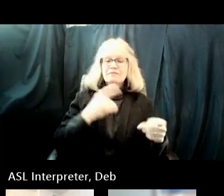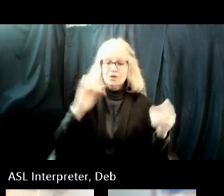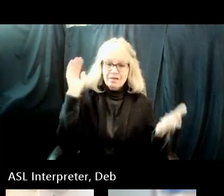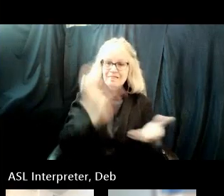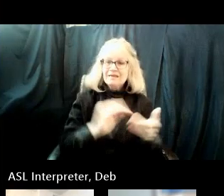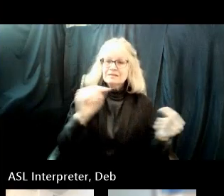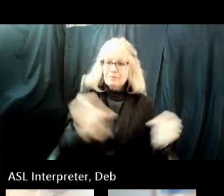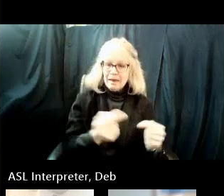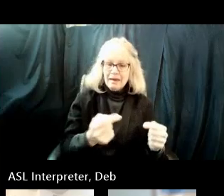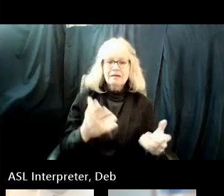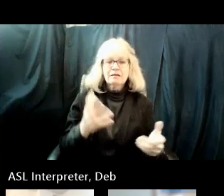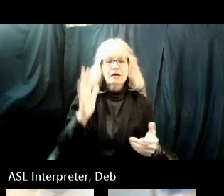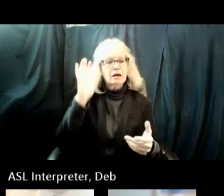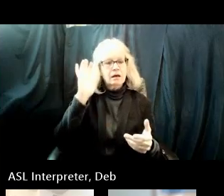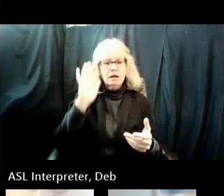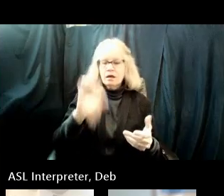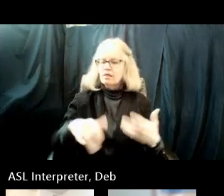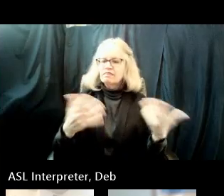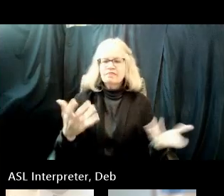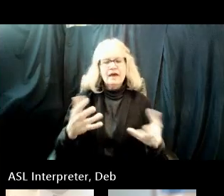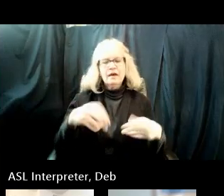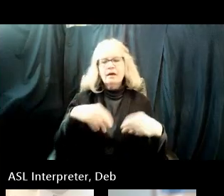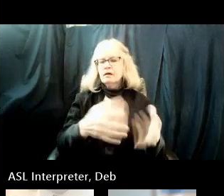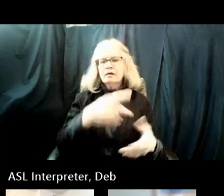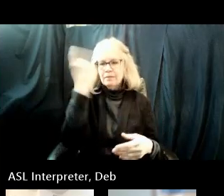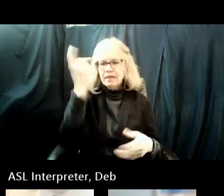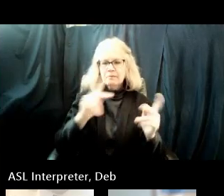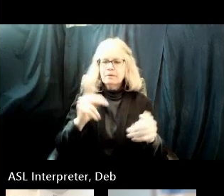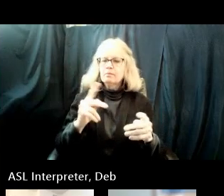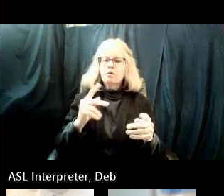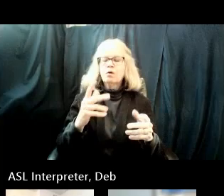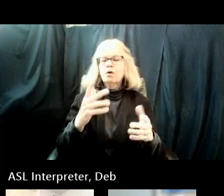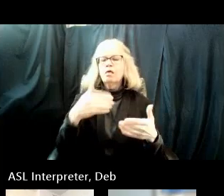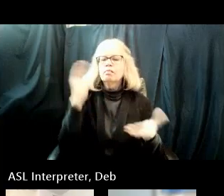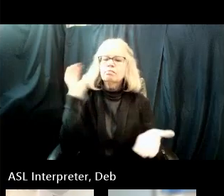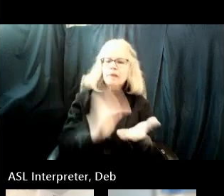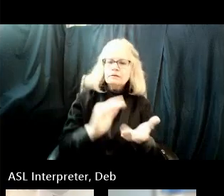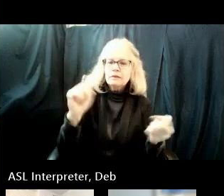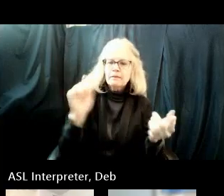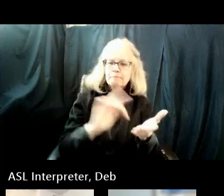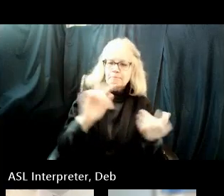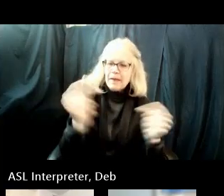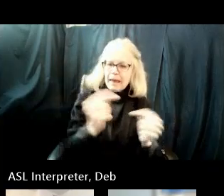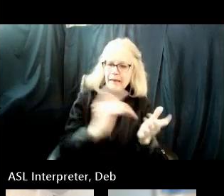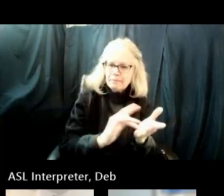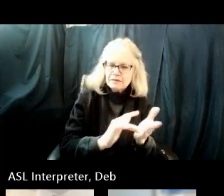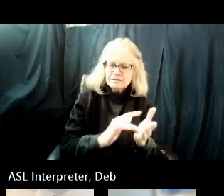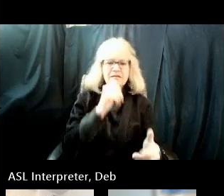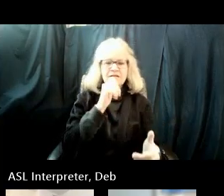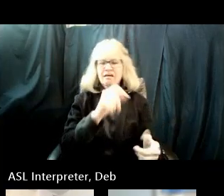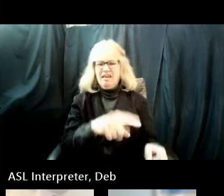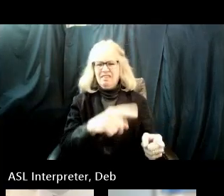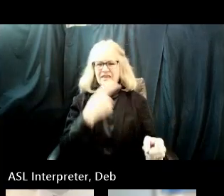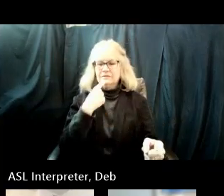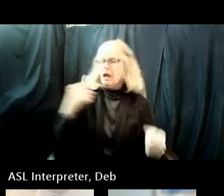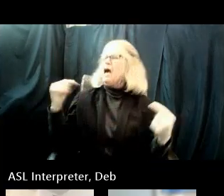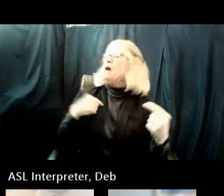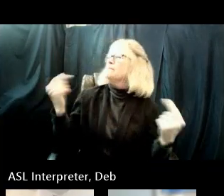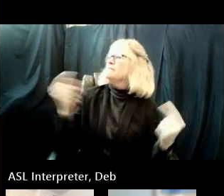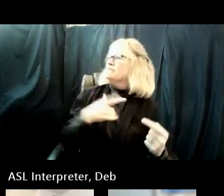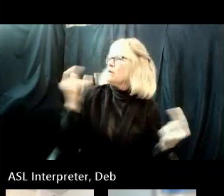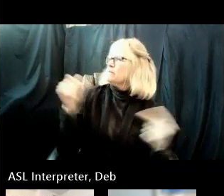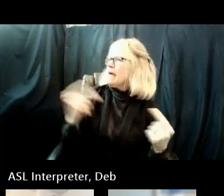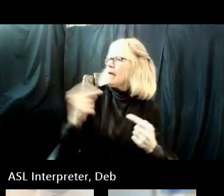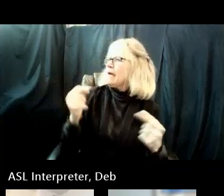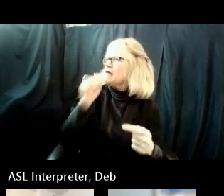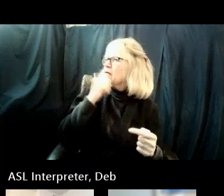operationalizes in multiple ways, giving Black people less pain medication in the hospital, not believing them when they identify that they are in pain, which leads